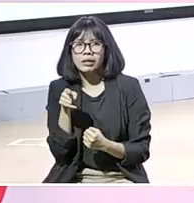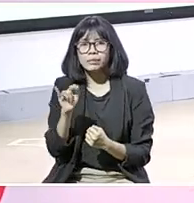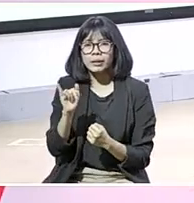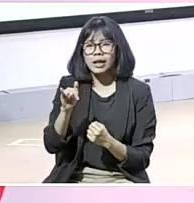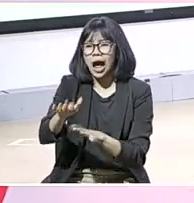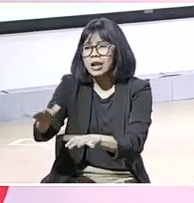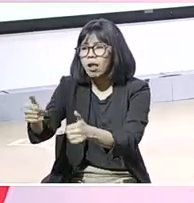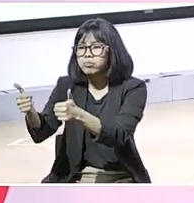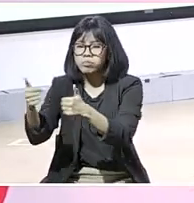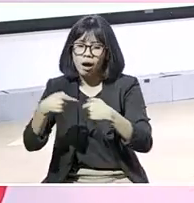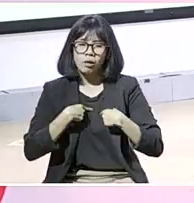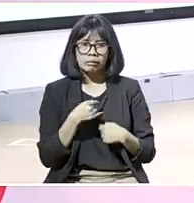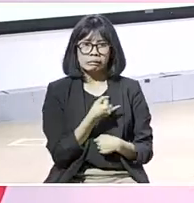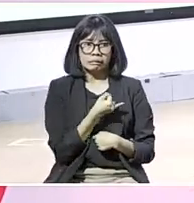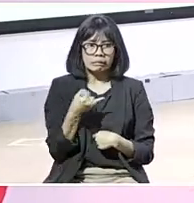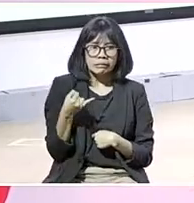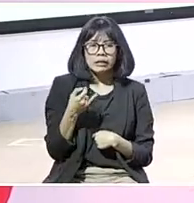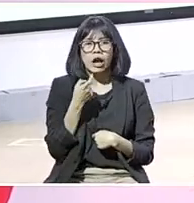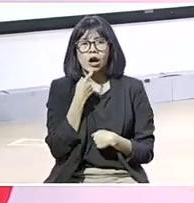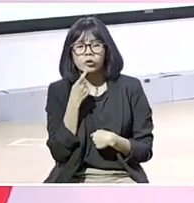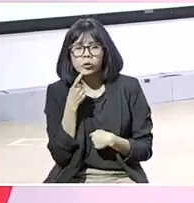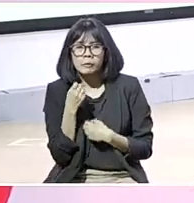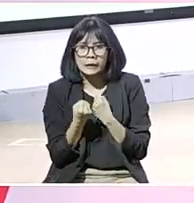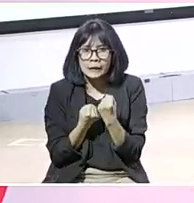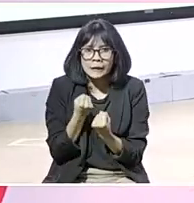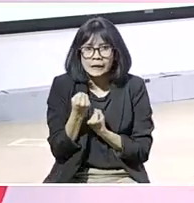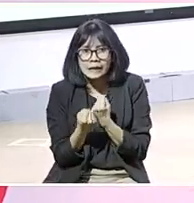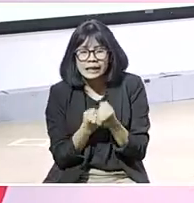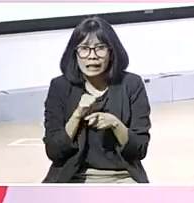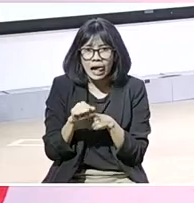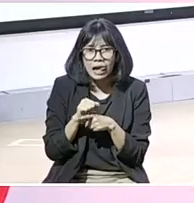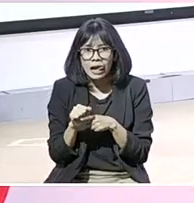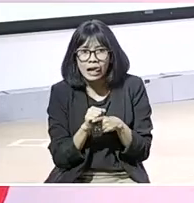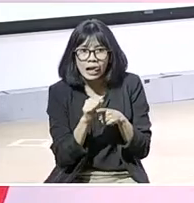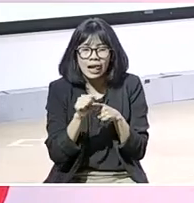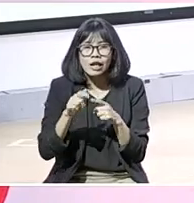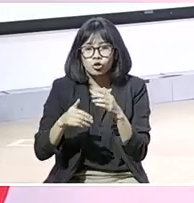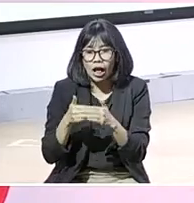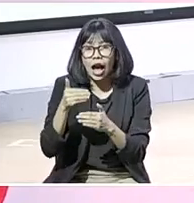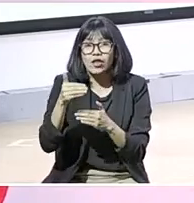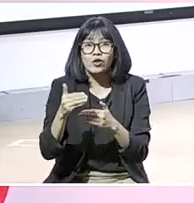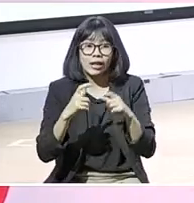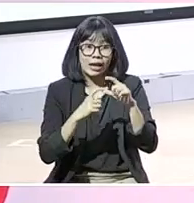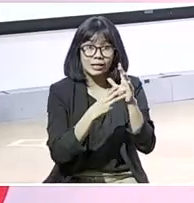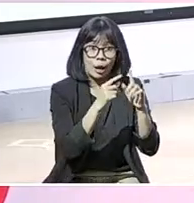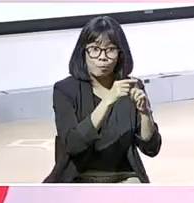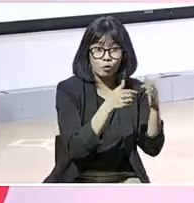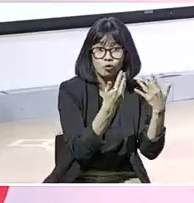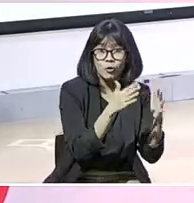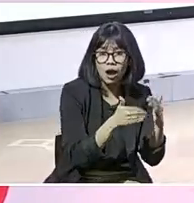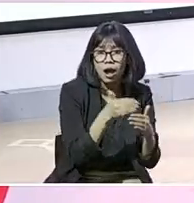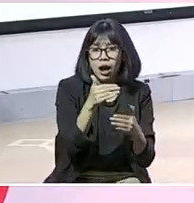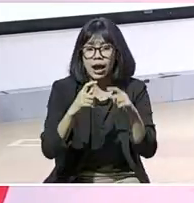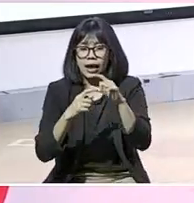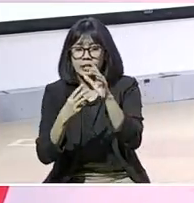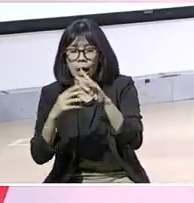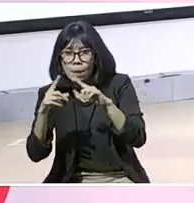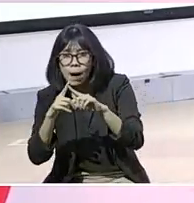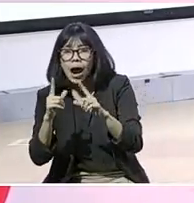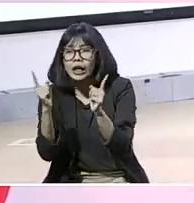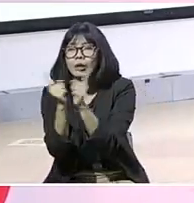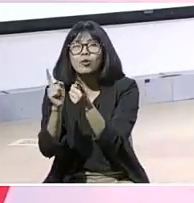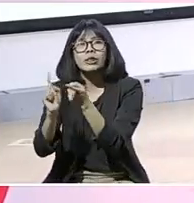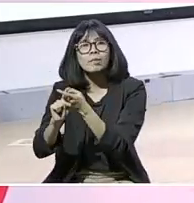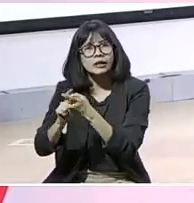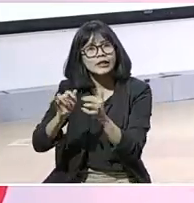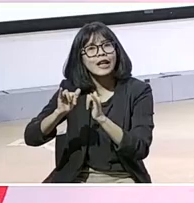But I really worked on my game. I wanted to get better. And then when I got to high school, I started getting letters from colleges. And I'm like, okay,